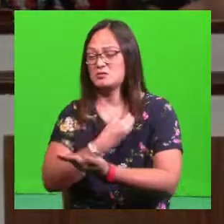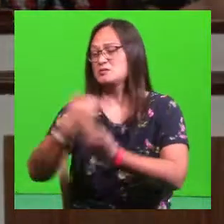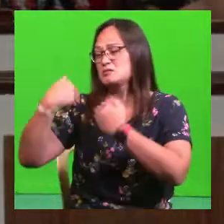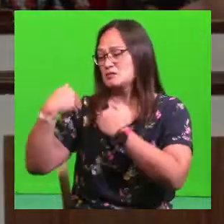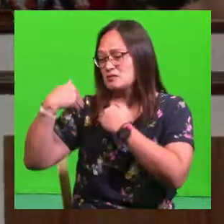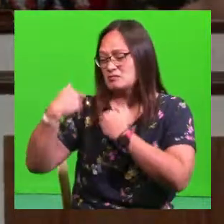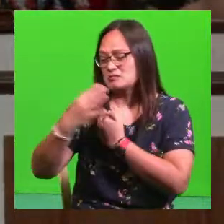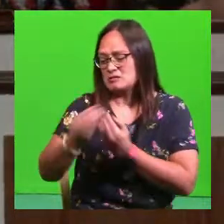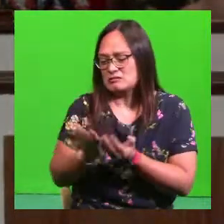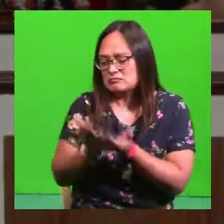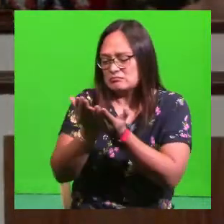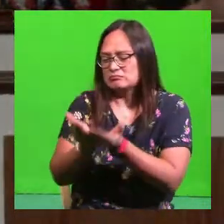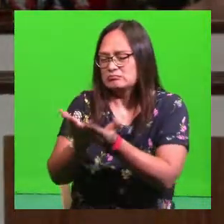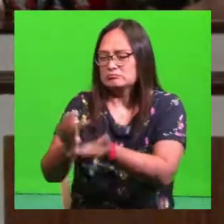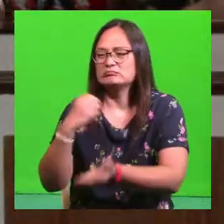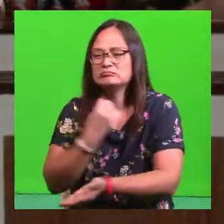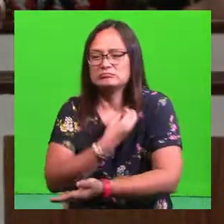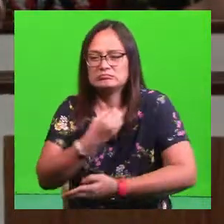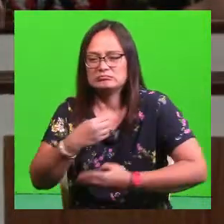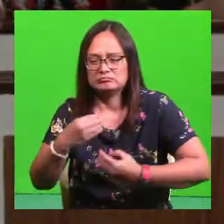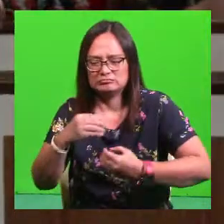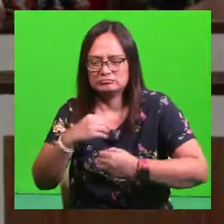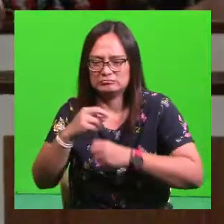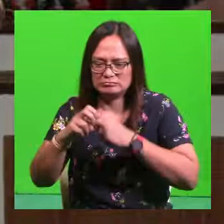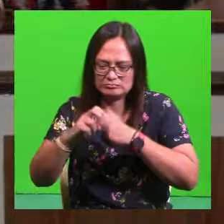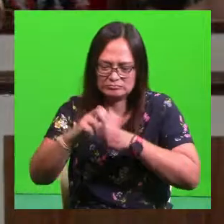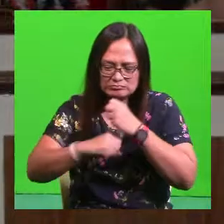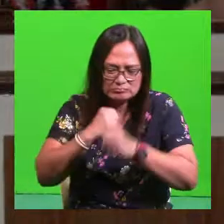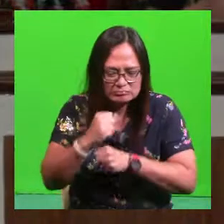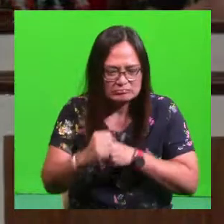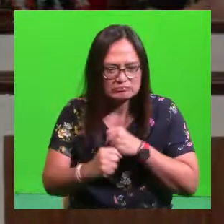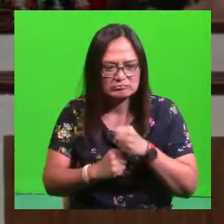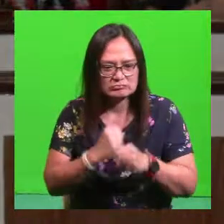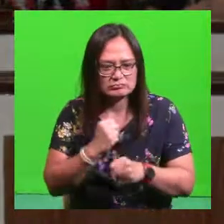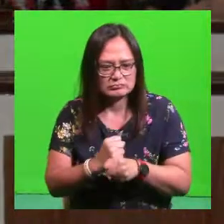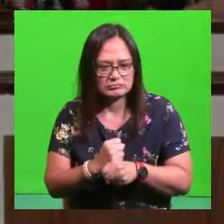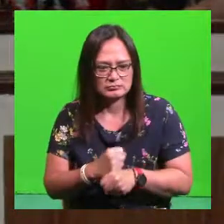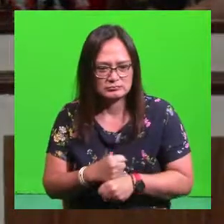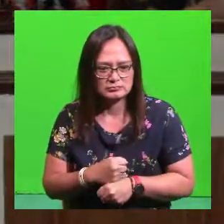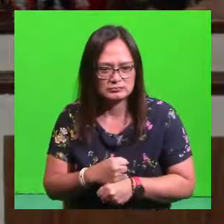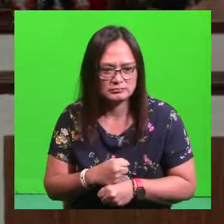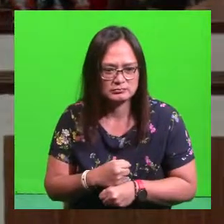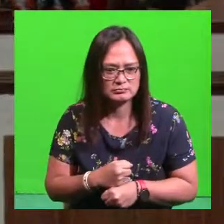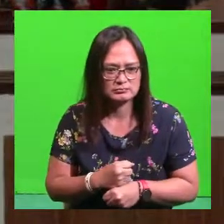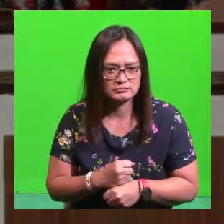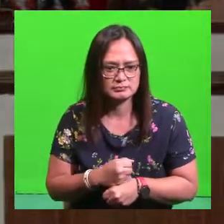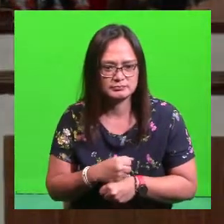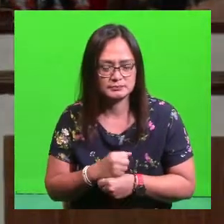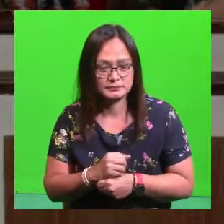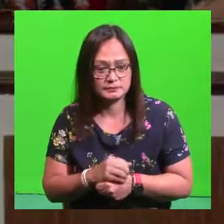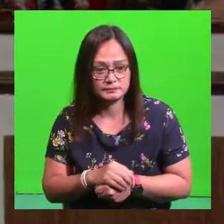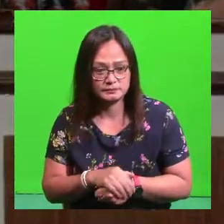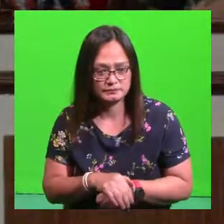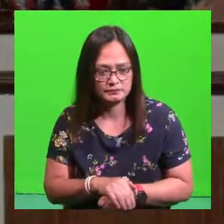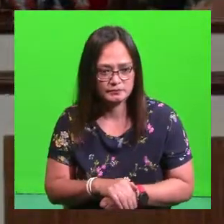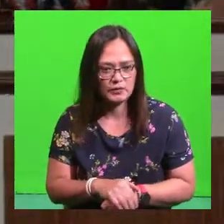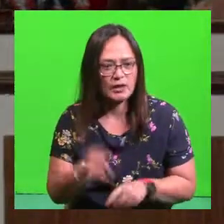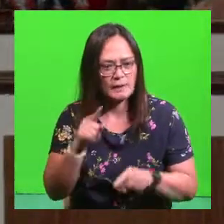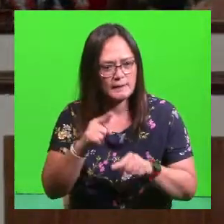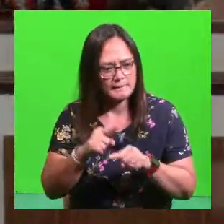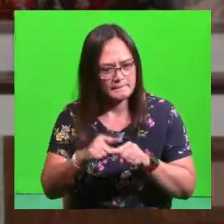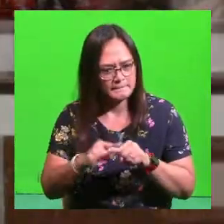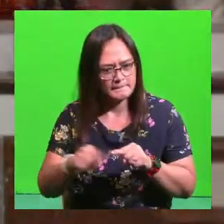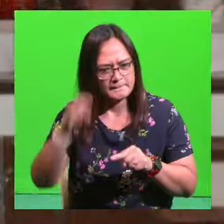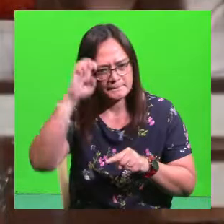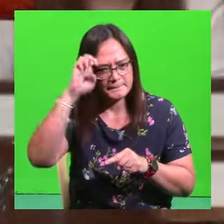we did esteem him stricken, smitten of God and afflicted. He was wounded for